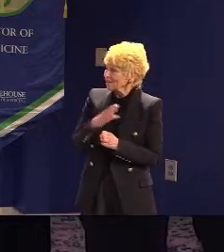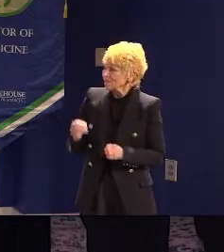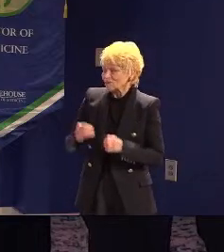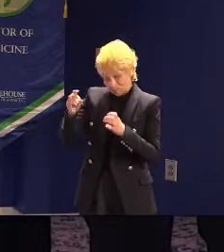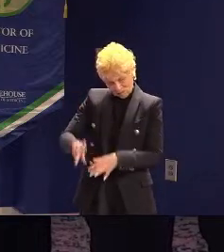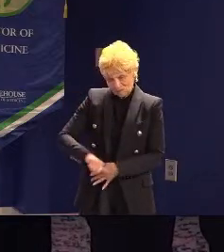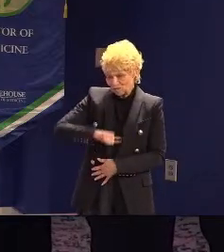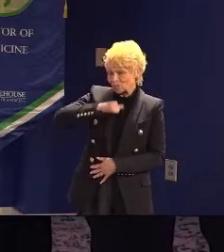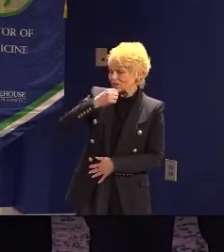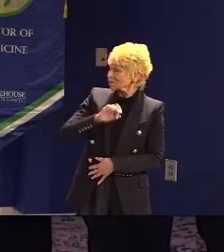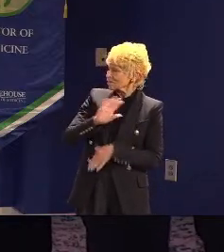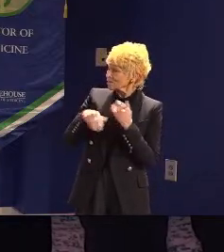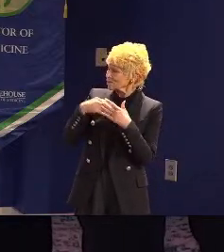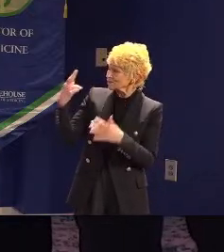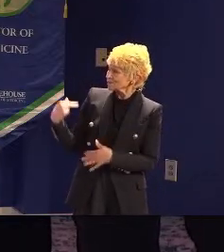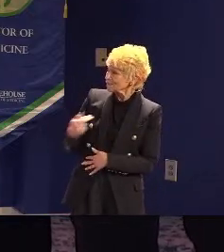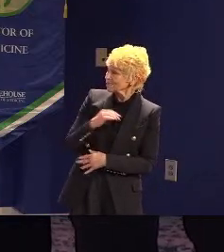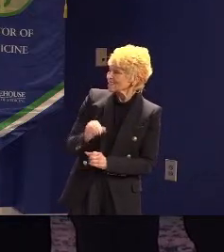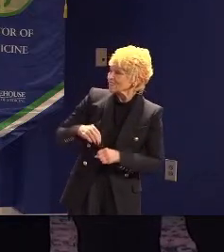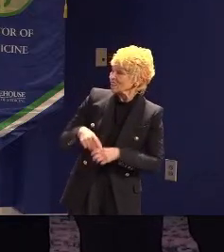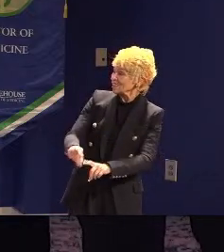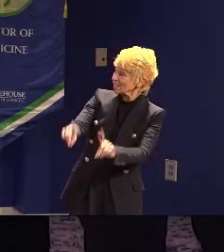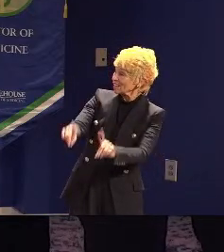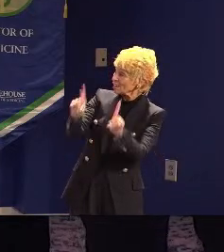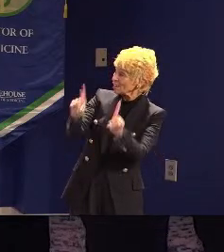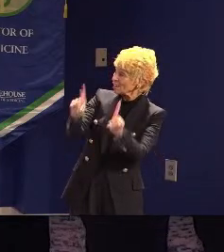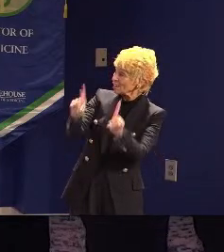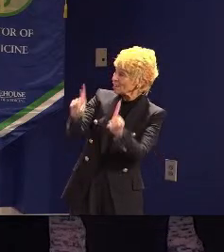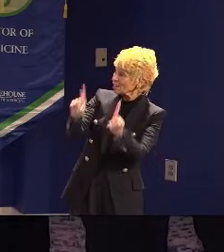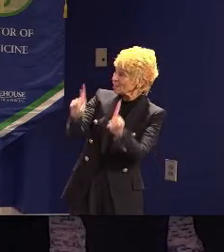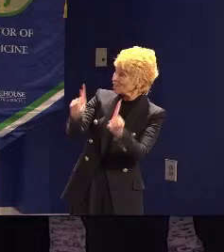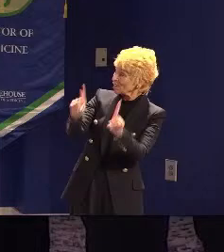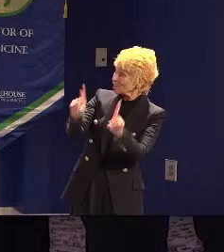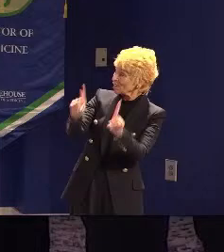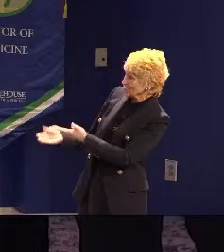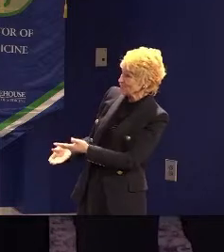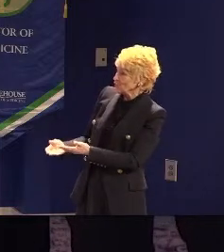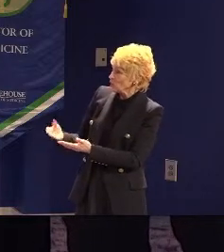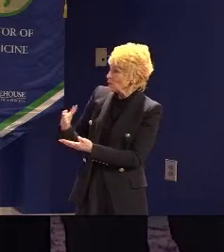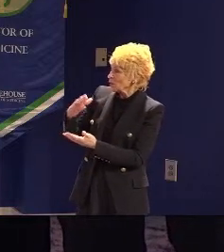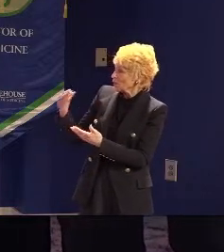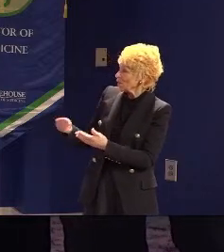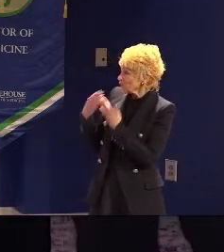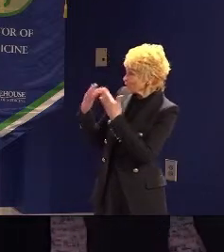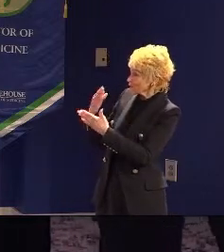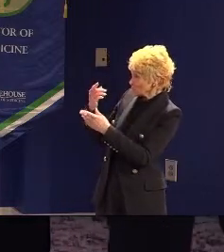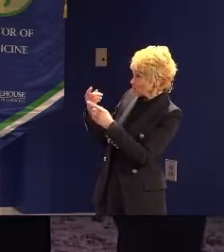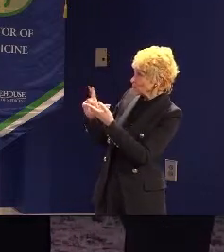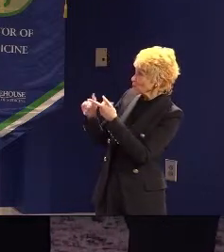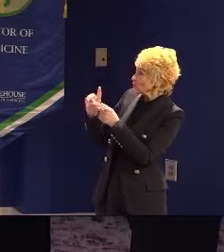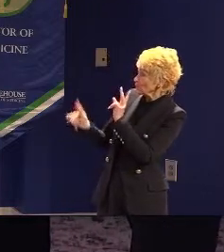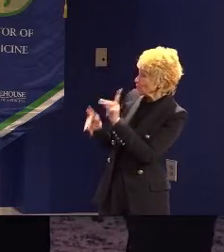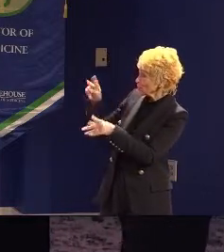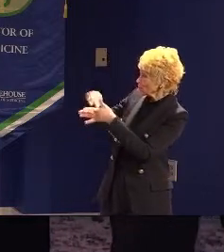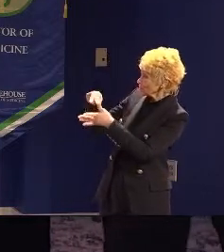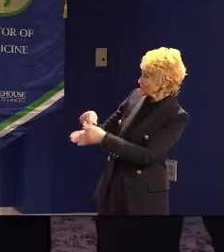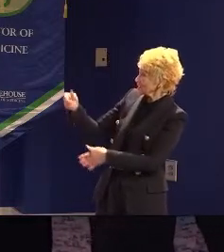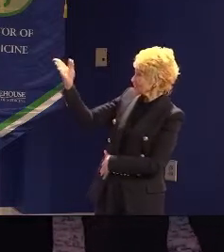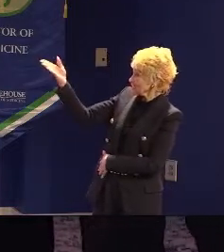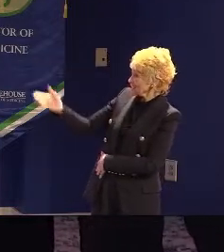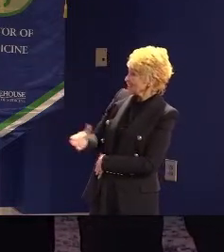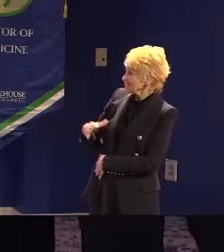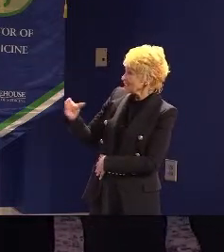proud of all of us in class of 2025. Thank you, Nanny. Thank you, Miss Amita, for being second moms to me and